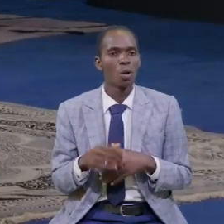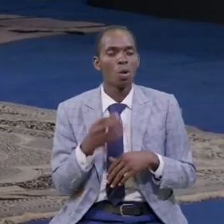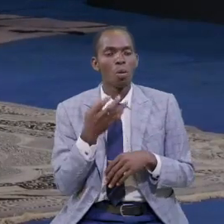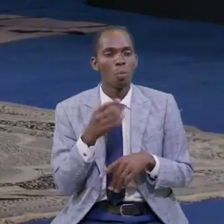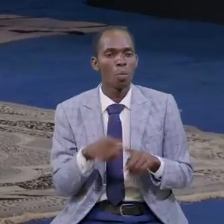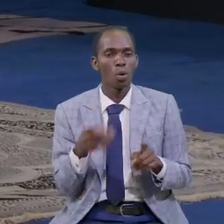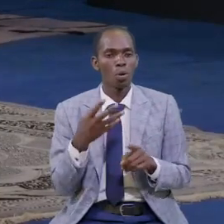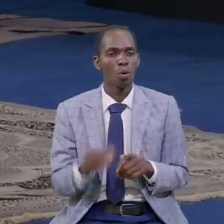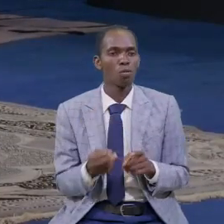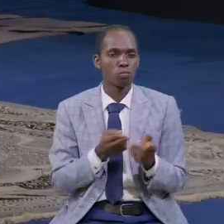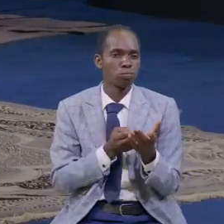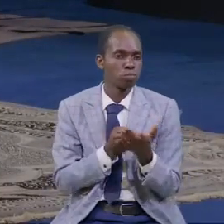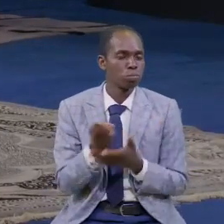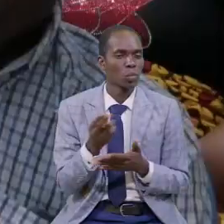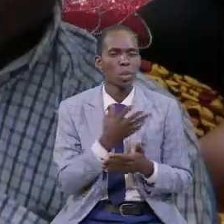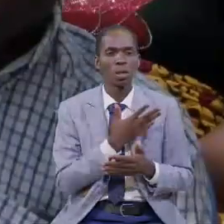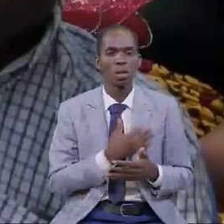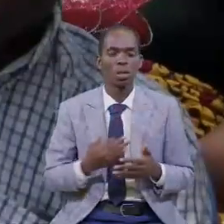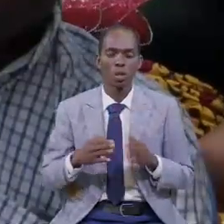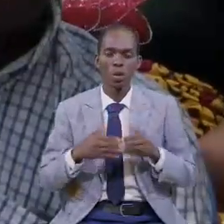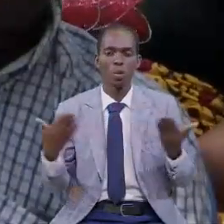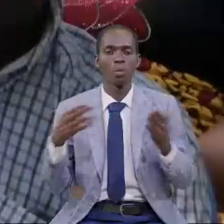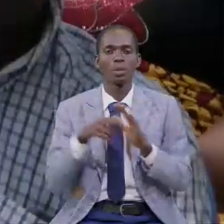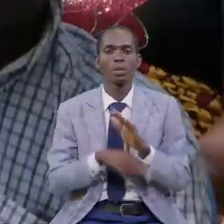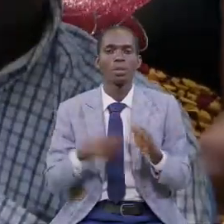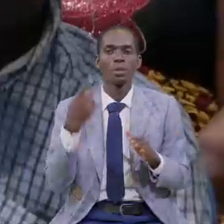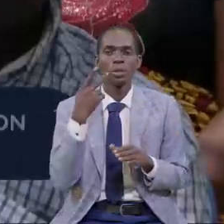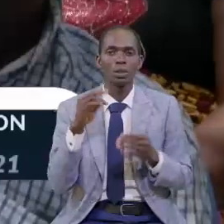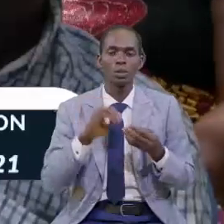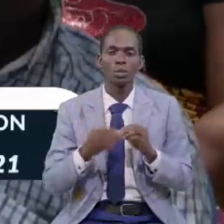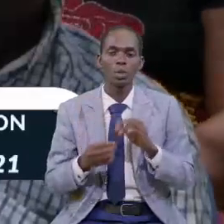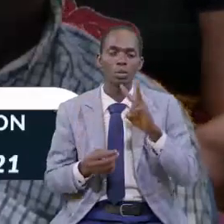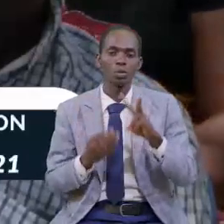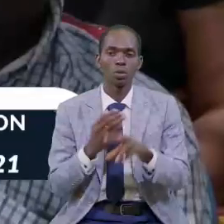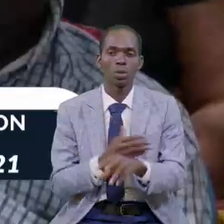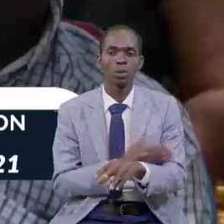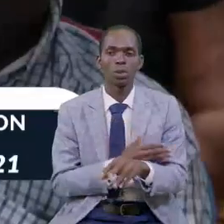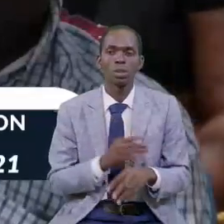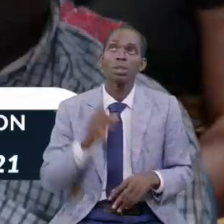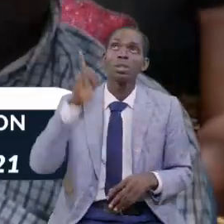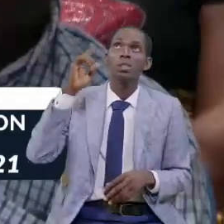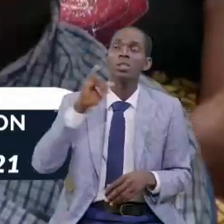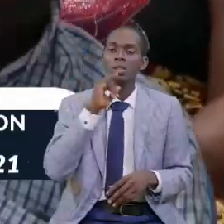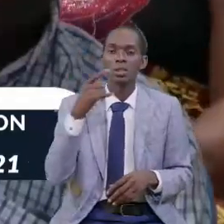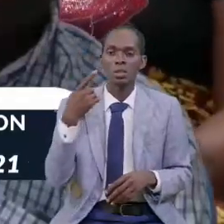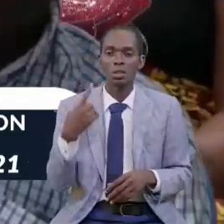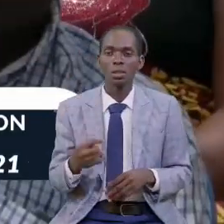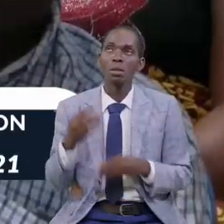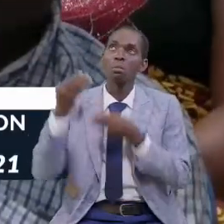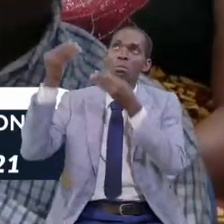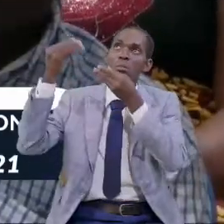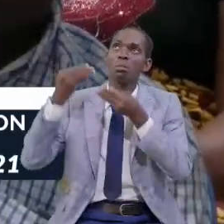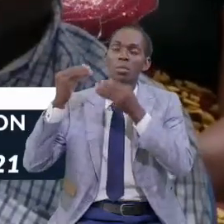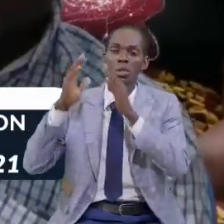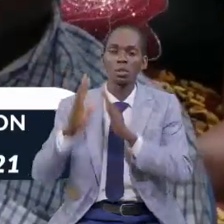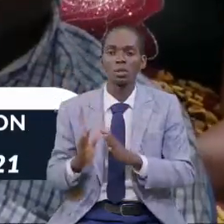truth. We're coming to number two here. Number two, he is the mediator, the source of